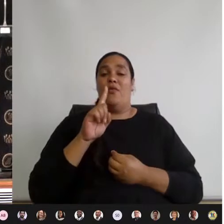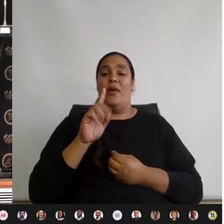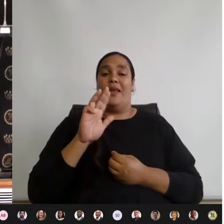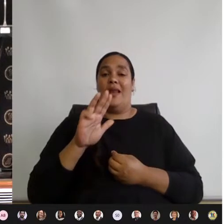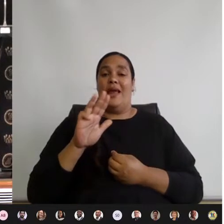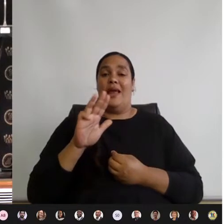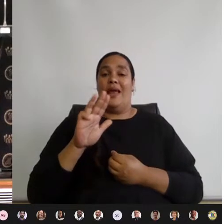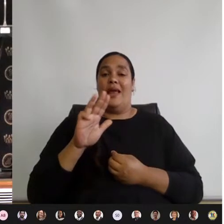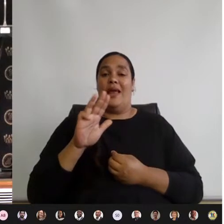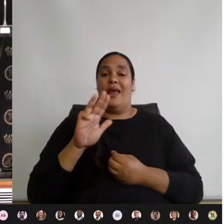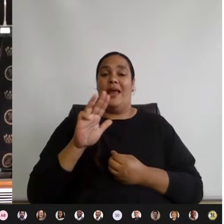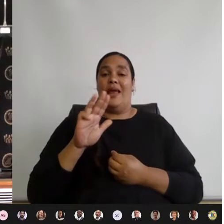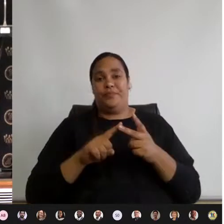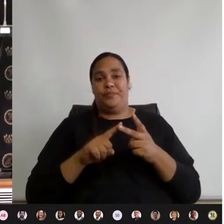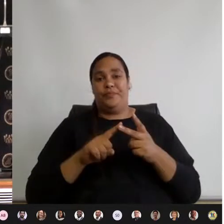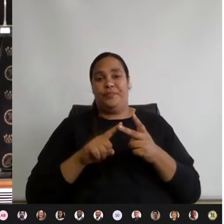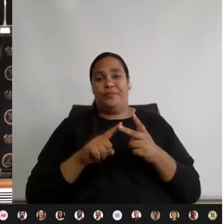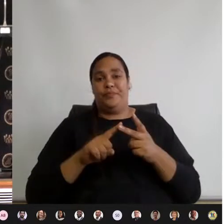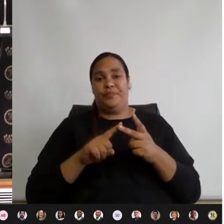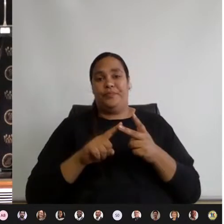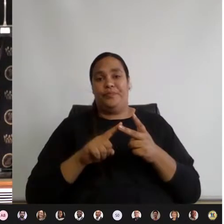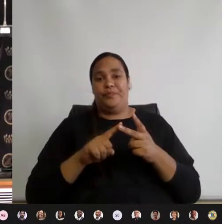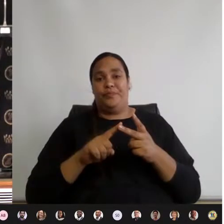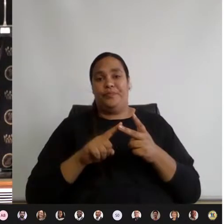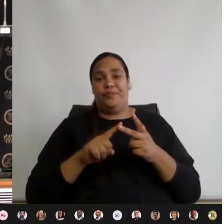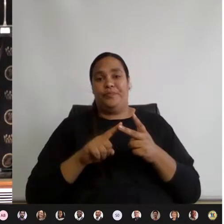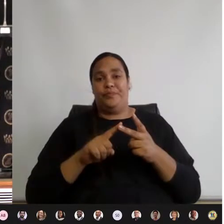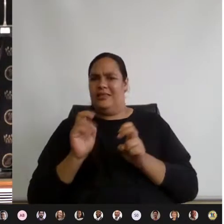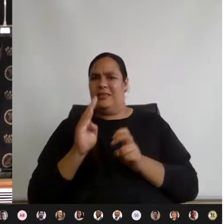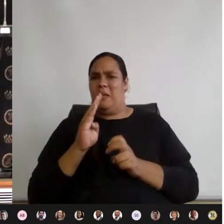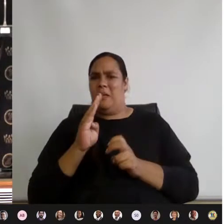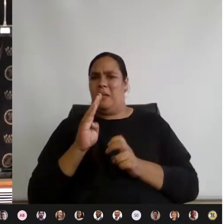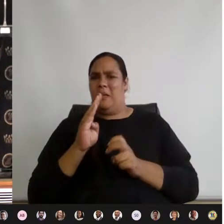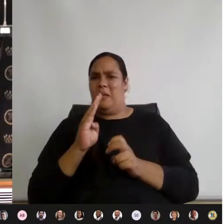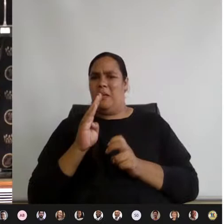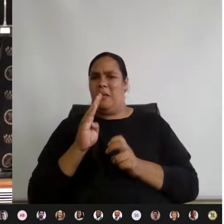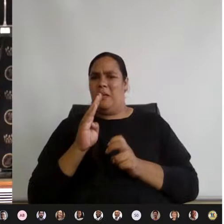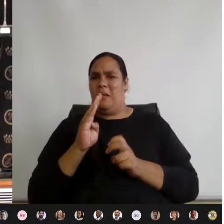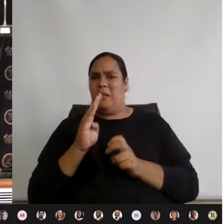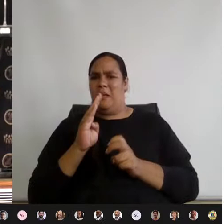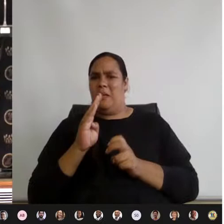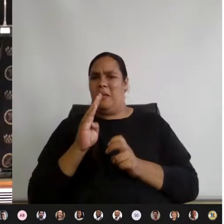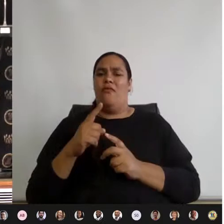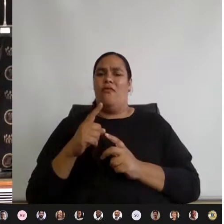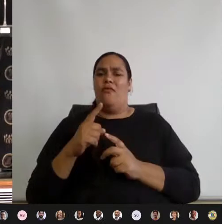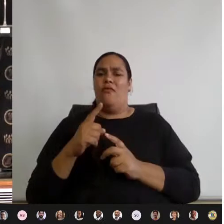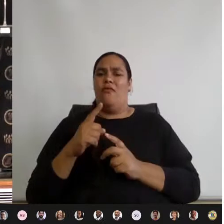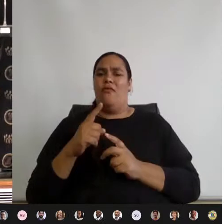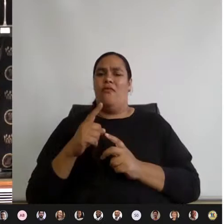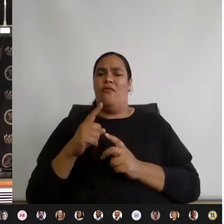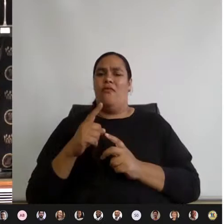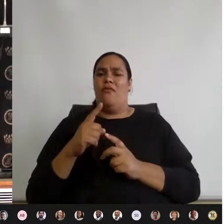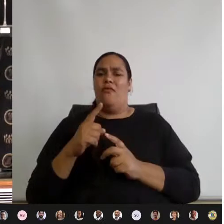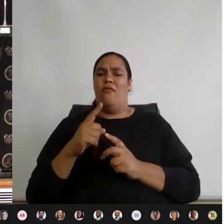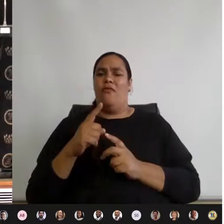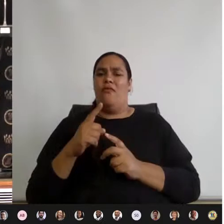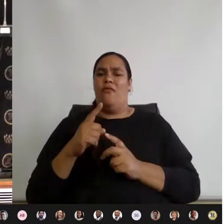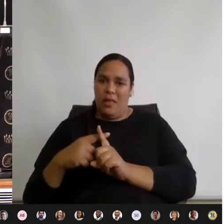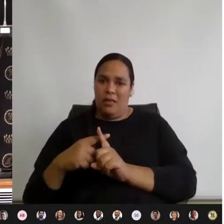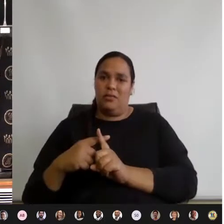is quite a large electricity bill of an outstanding amount, plus